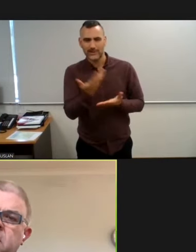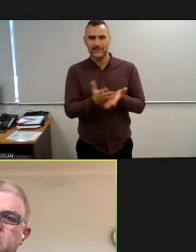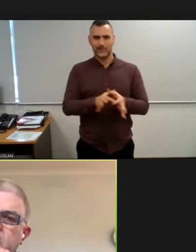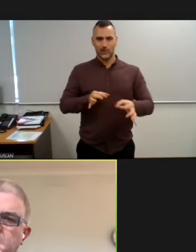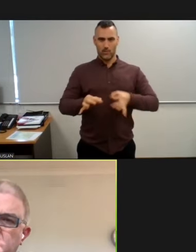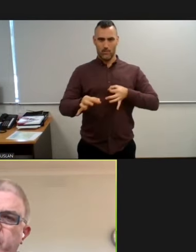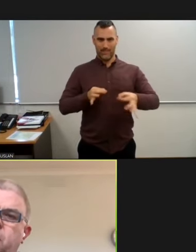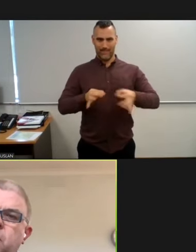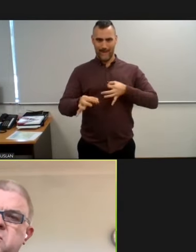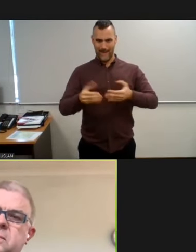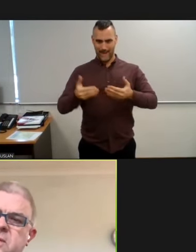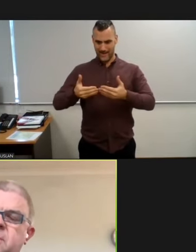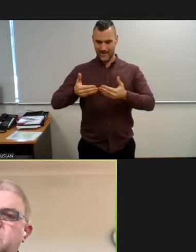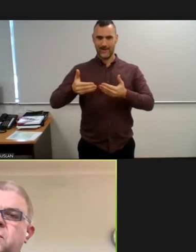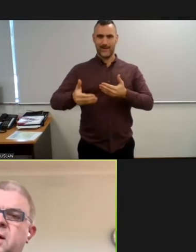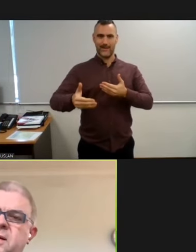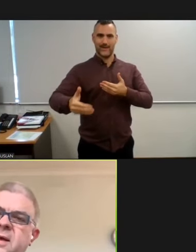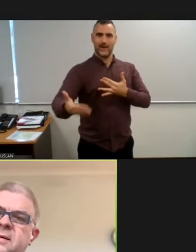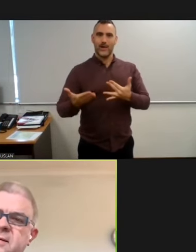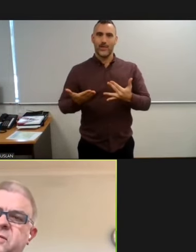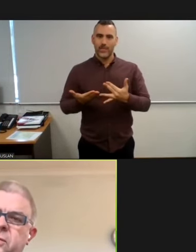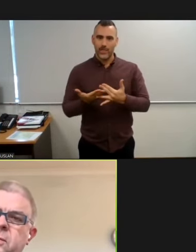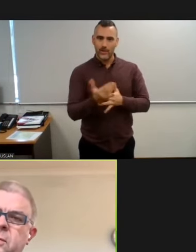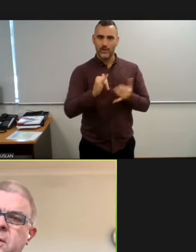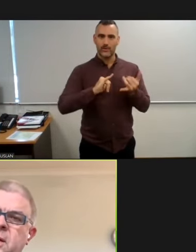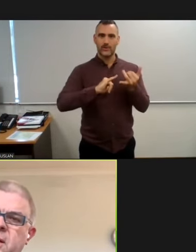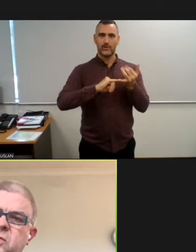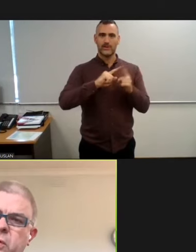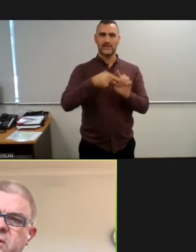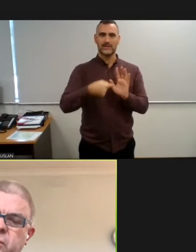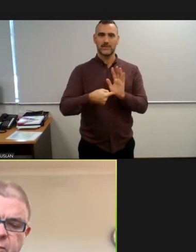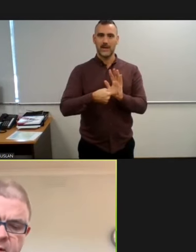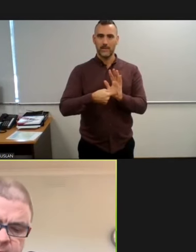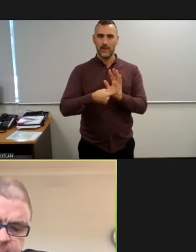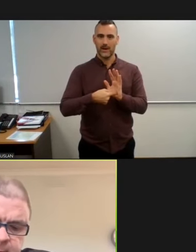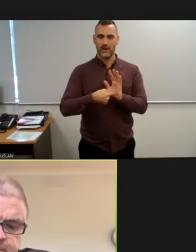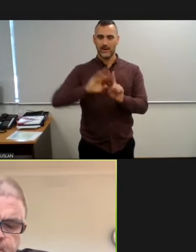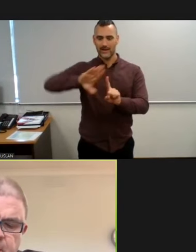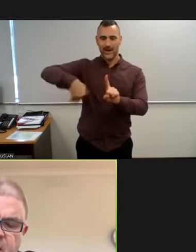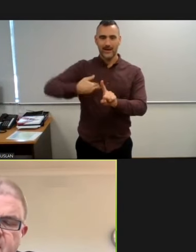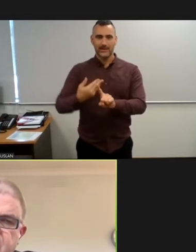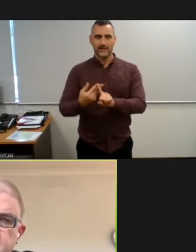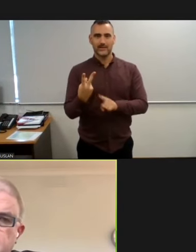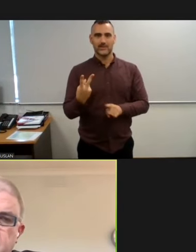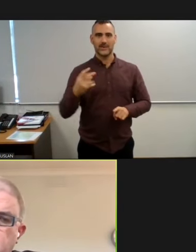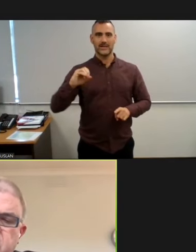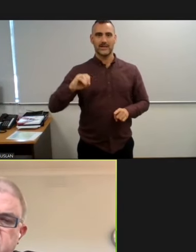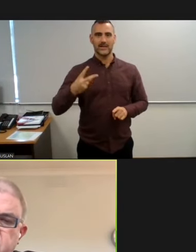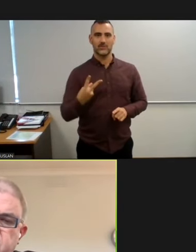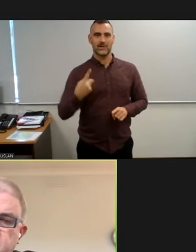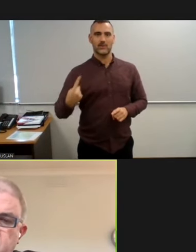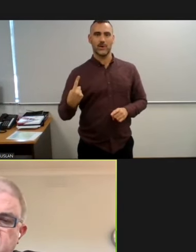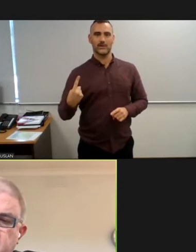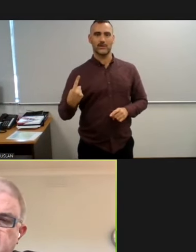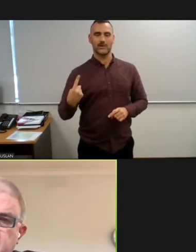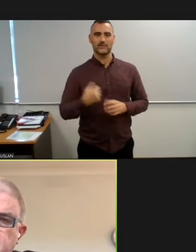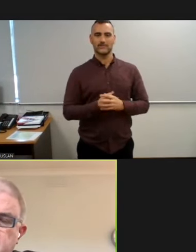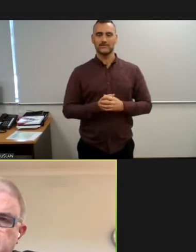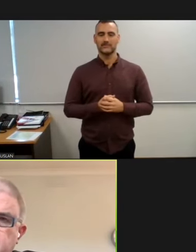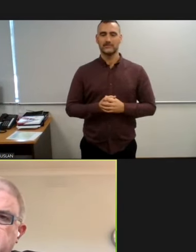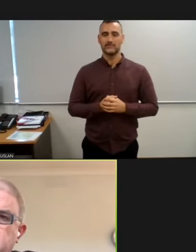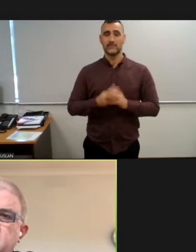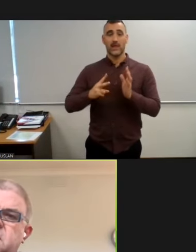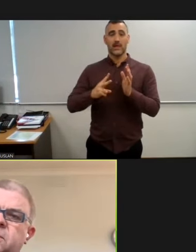goes, you know, through September right out into 2021. And I know the Victorian government